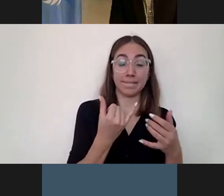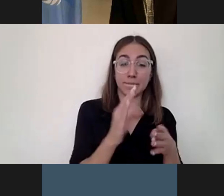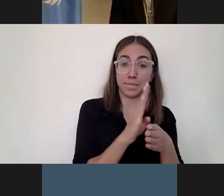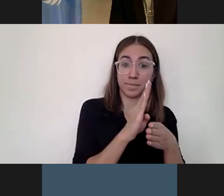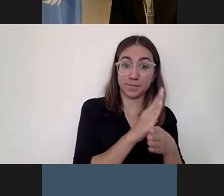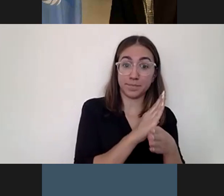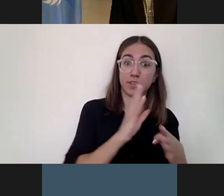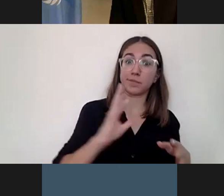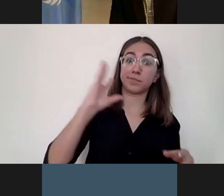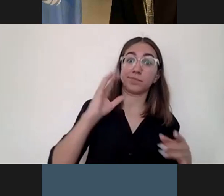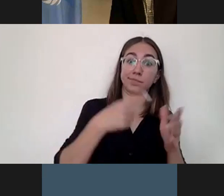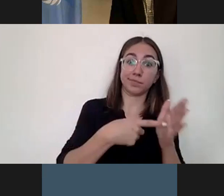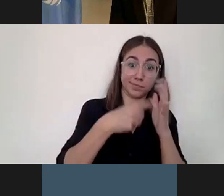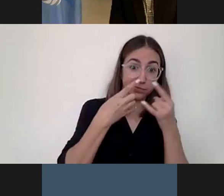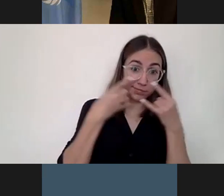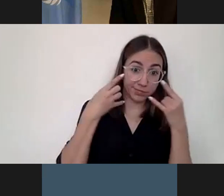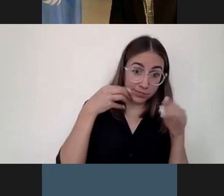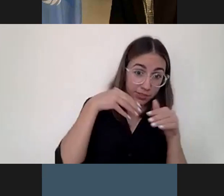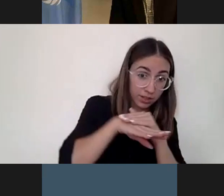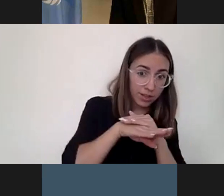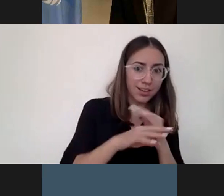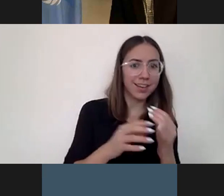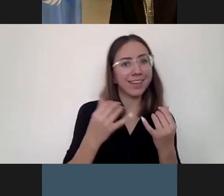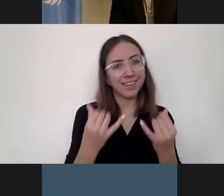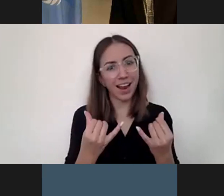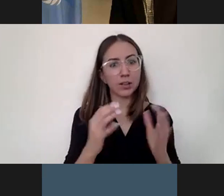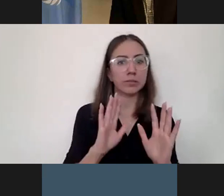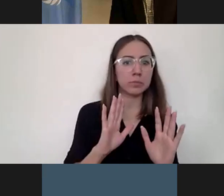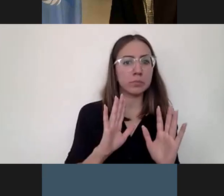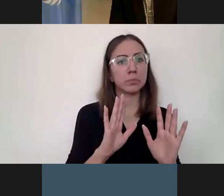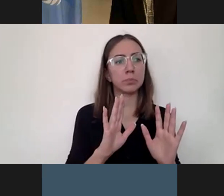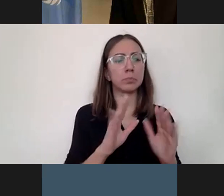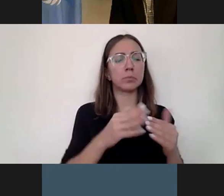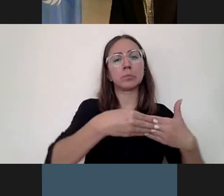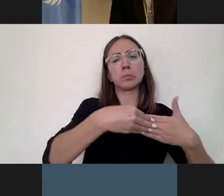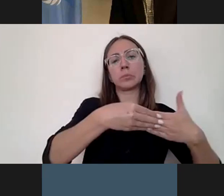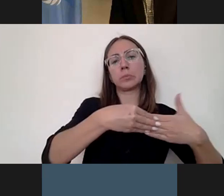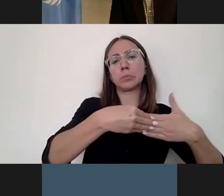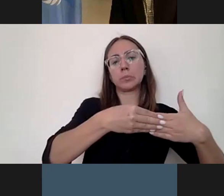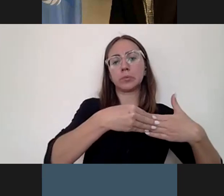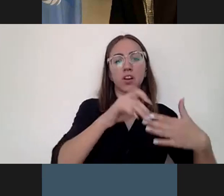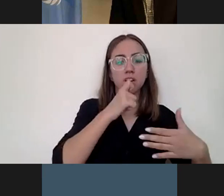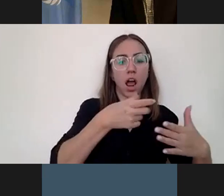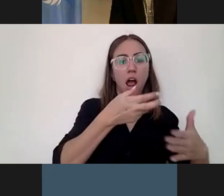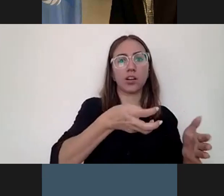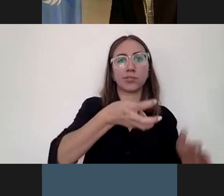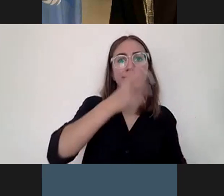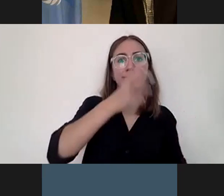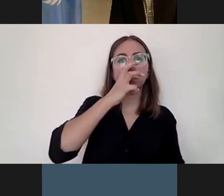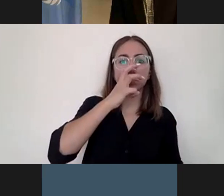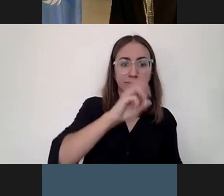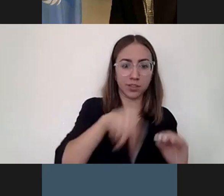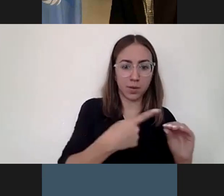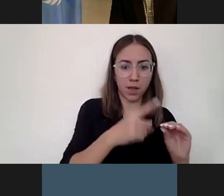required masks to enter are kind of lightening up on that requirement. They're not enforcing that. So now we